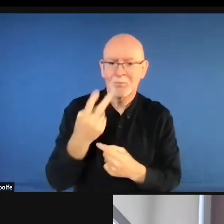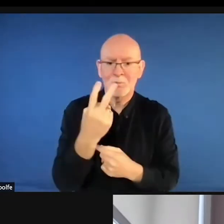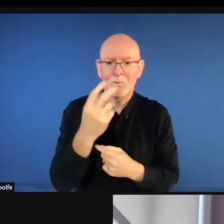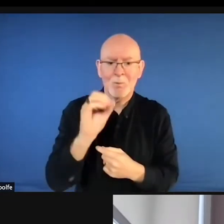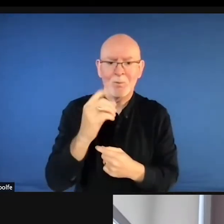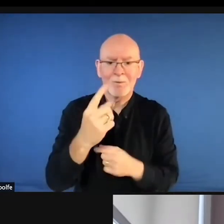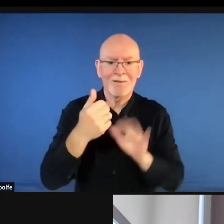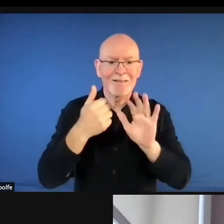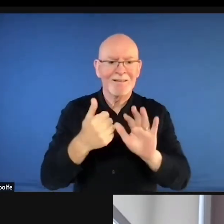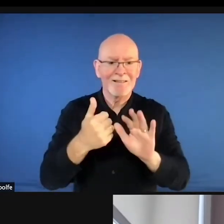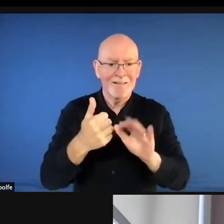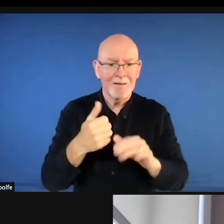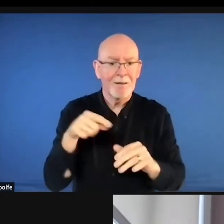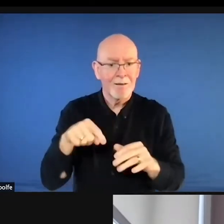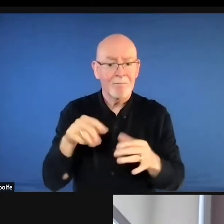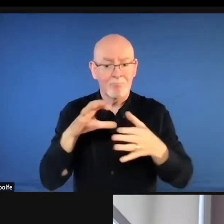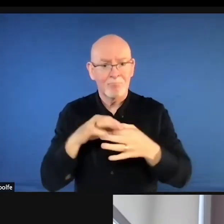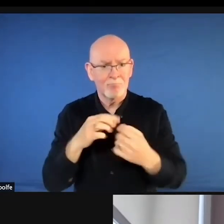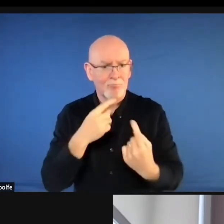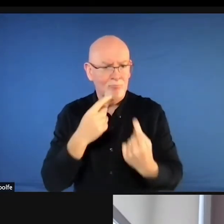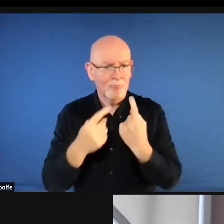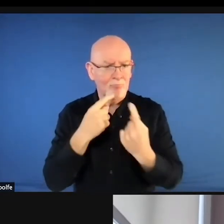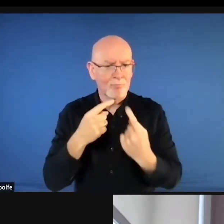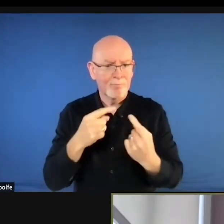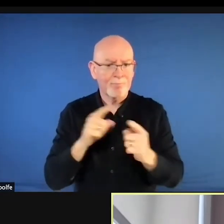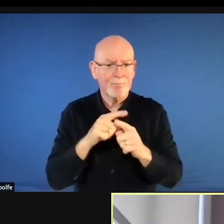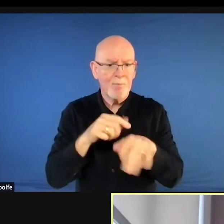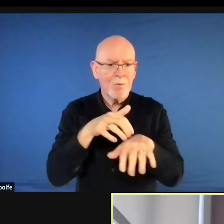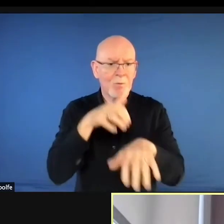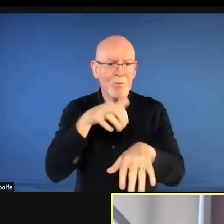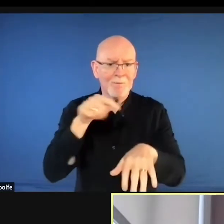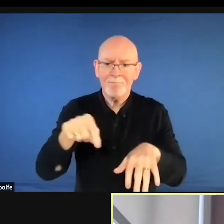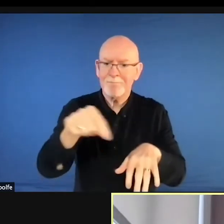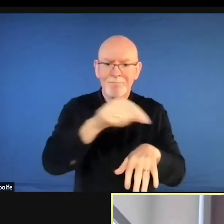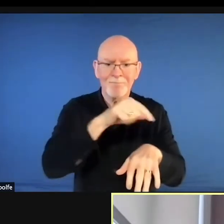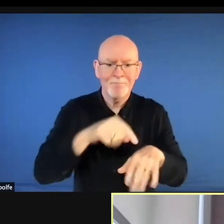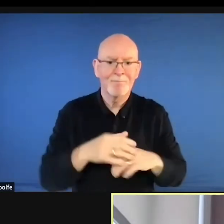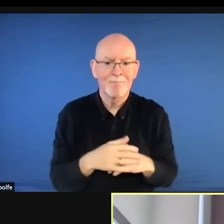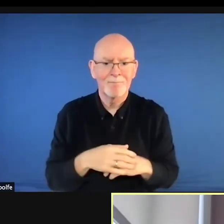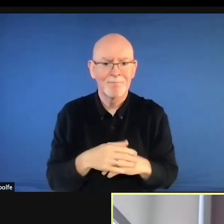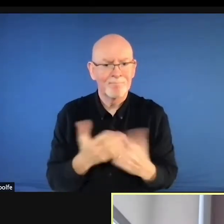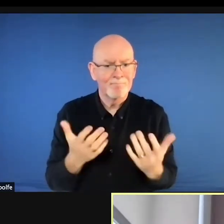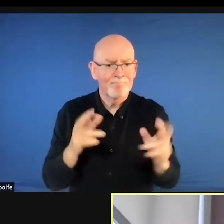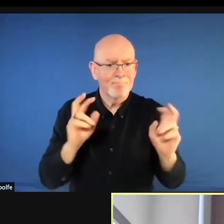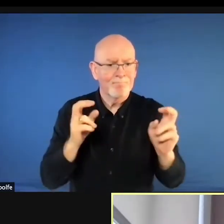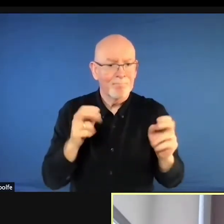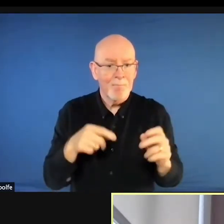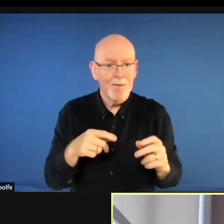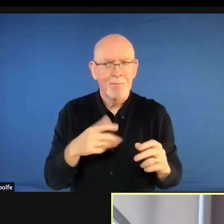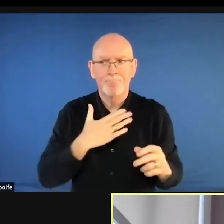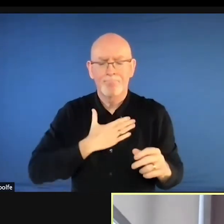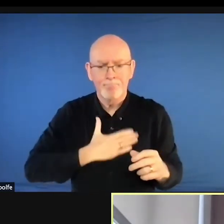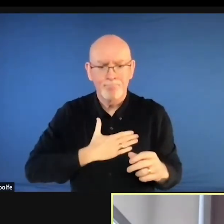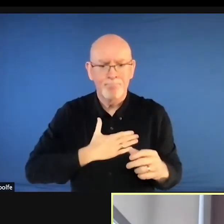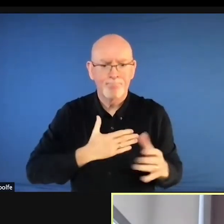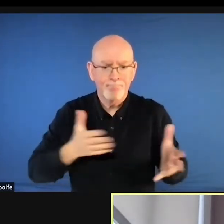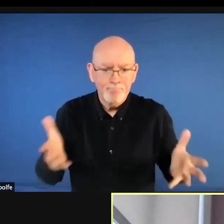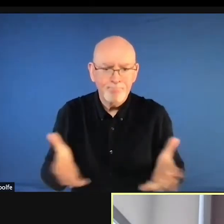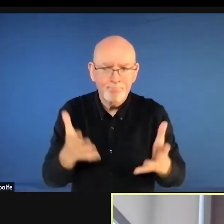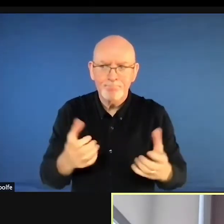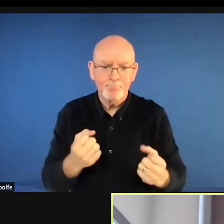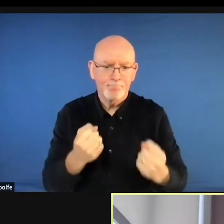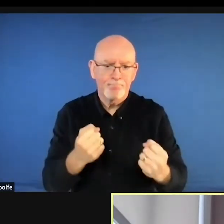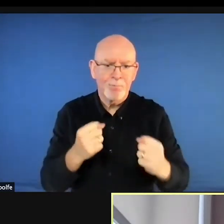ethics been apparent? Over to you, Idil. Sure, and hi everyone. So, as some of you may know,